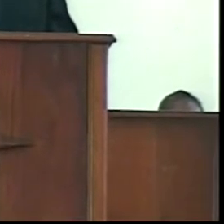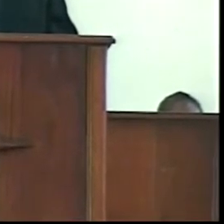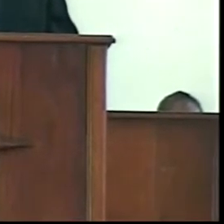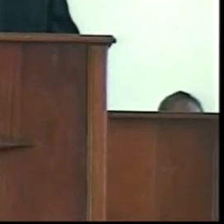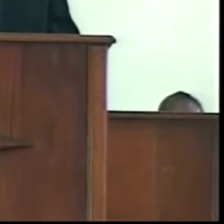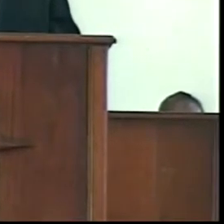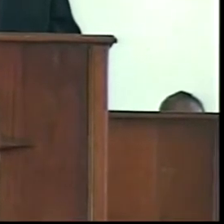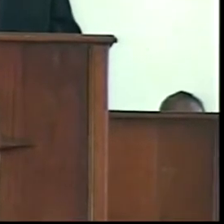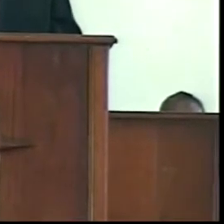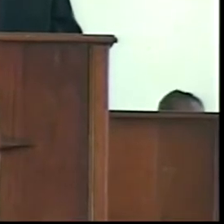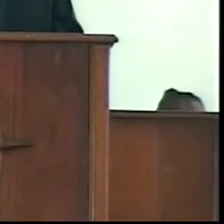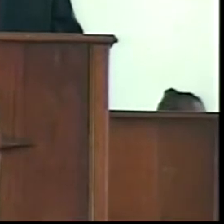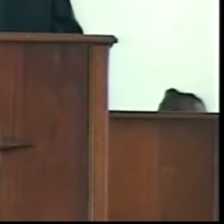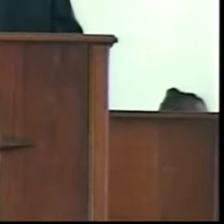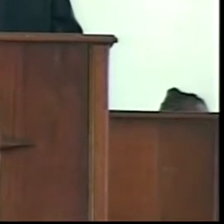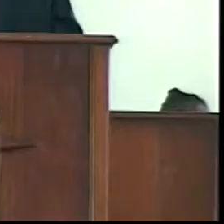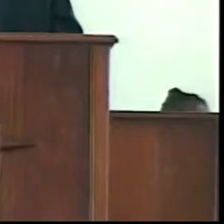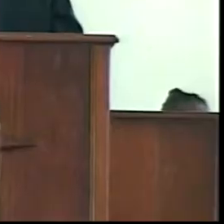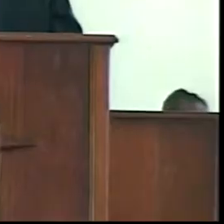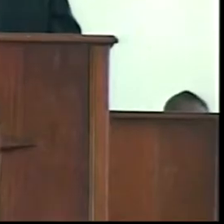mail.